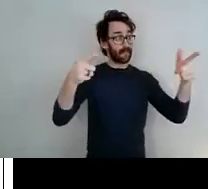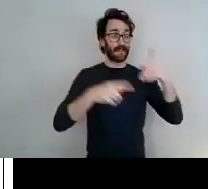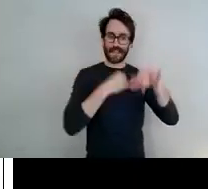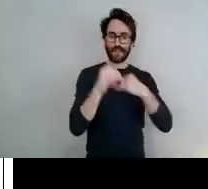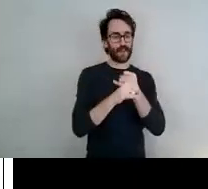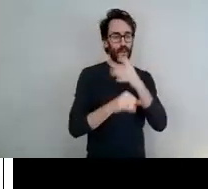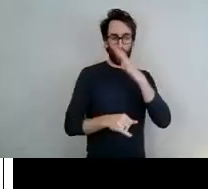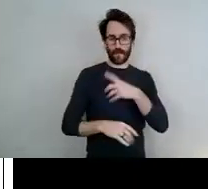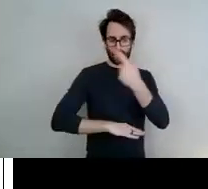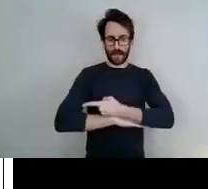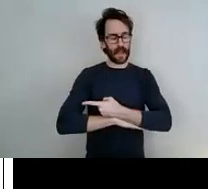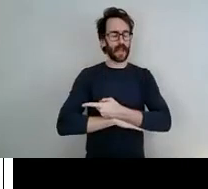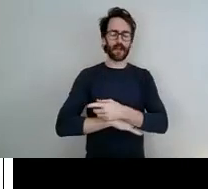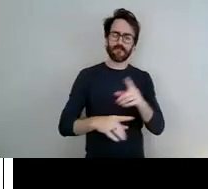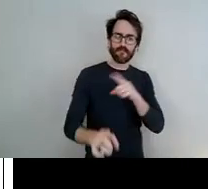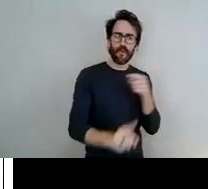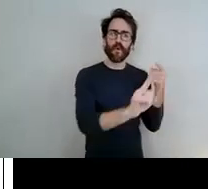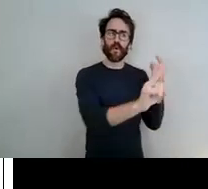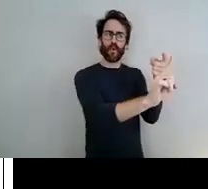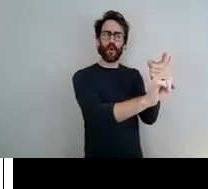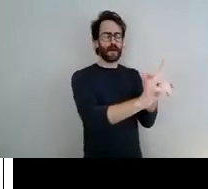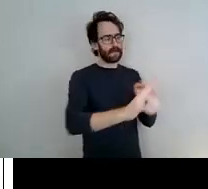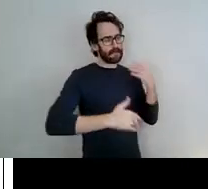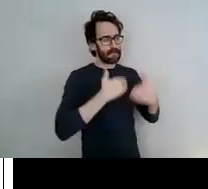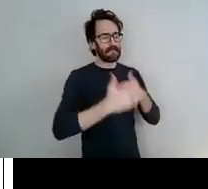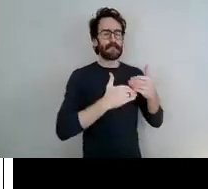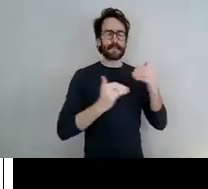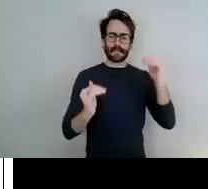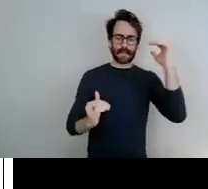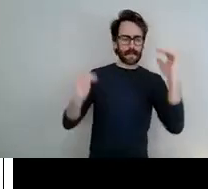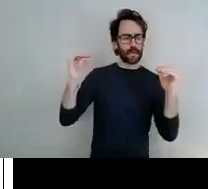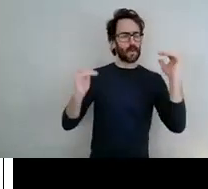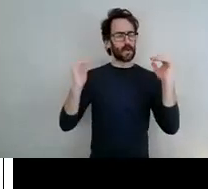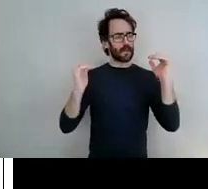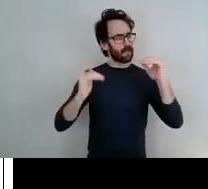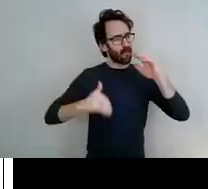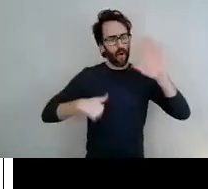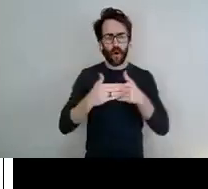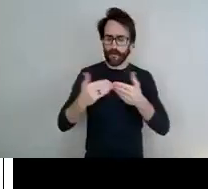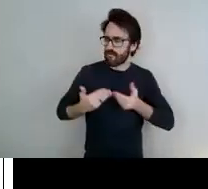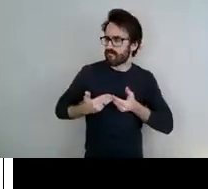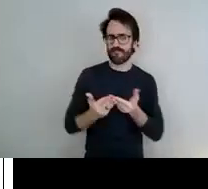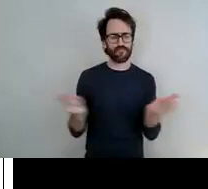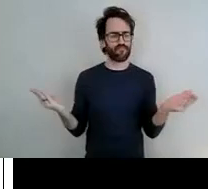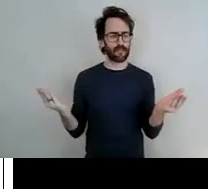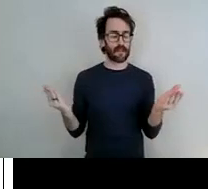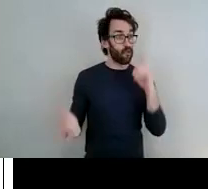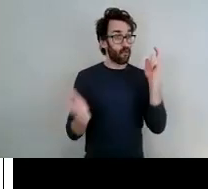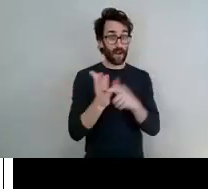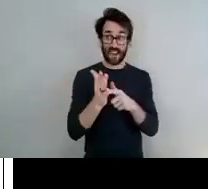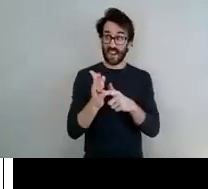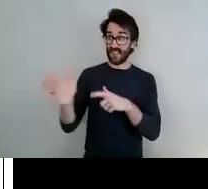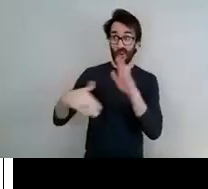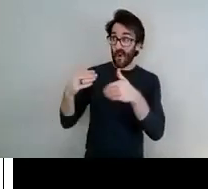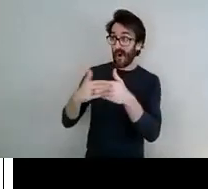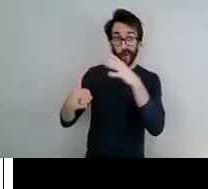Day and work towards our forging equality and recognize the contributions that all